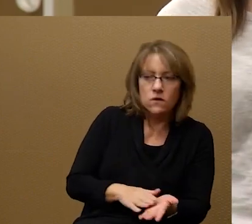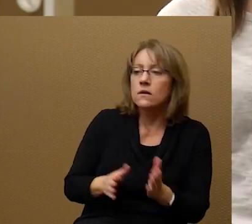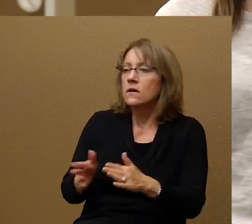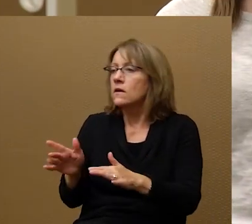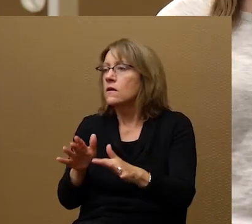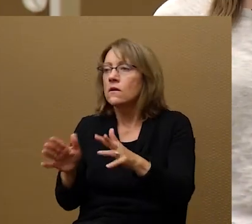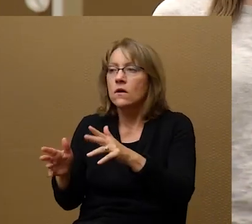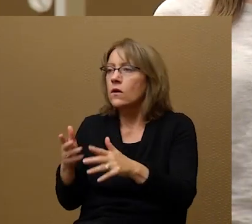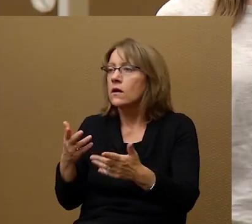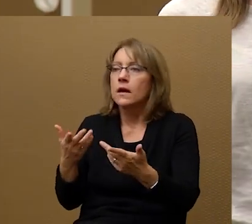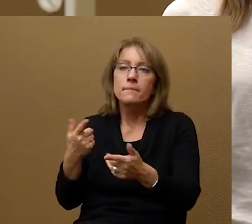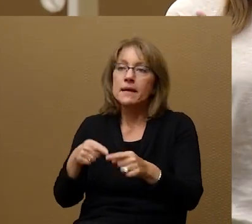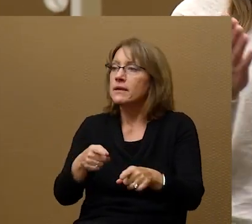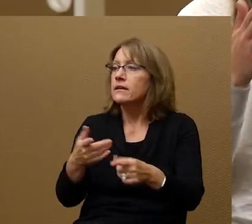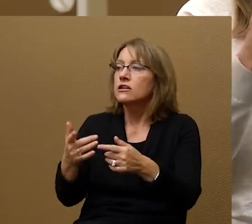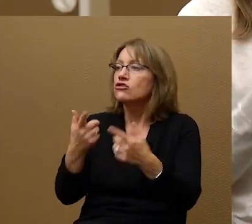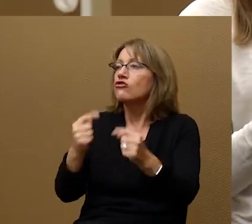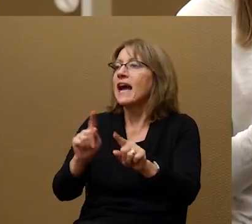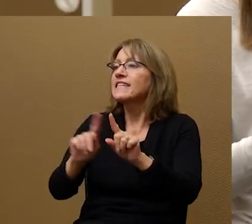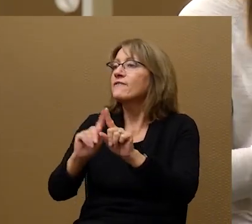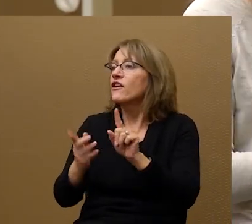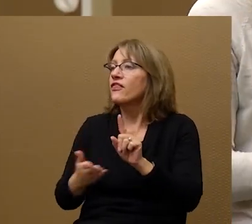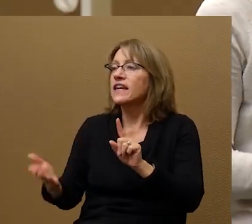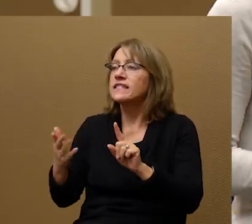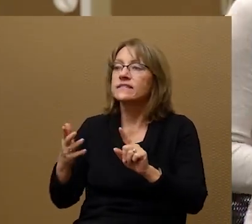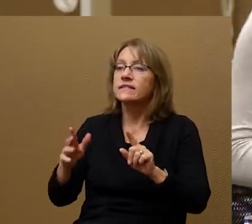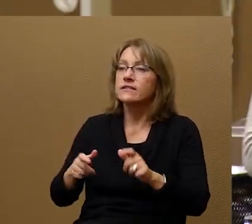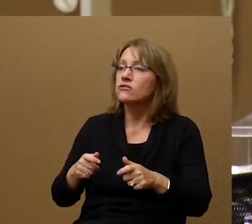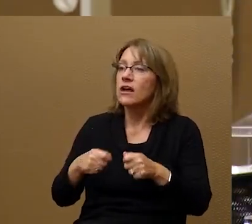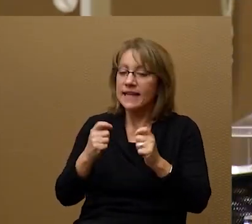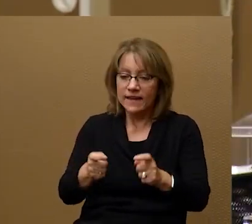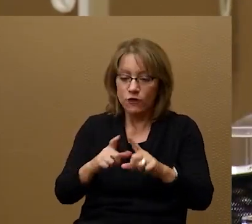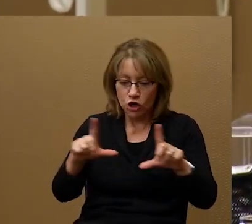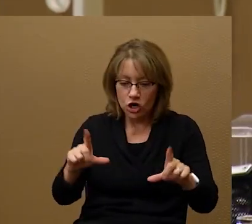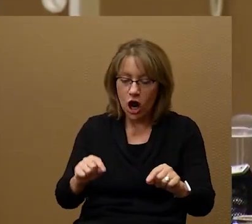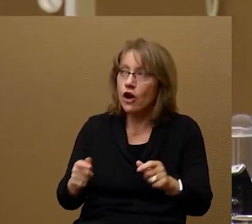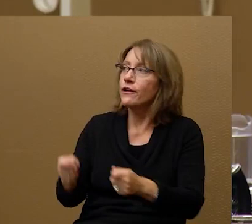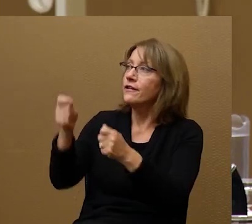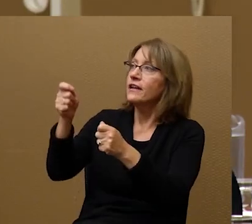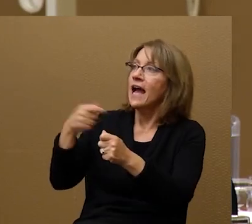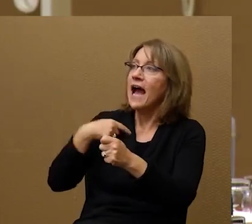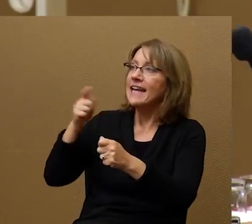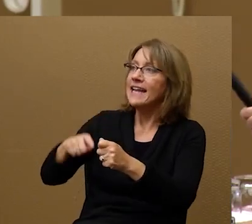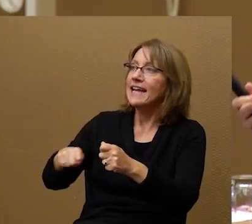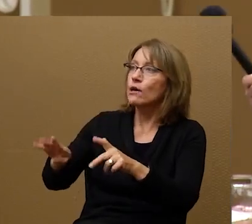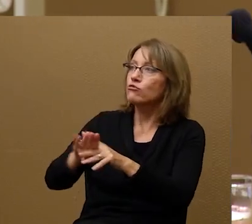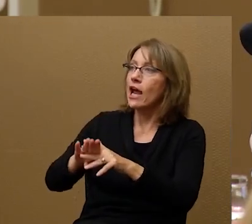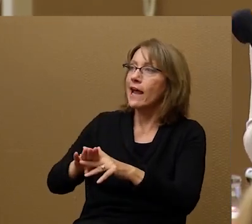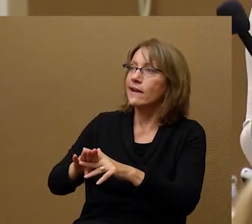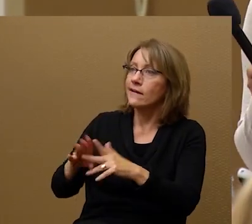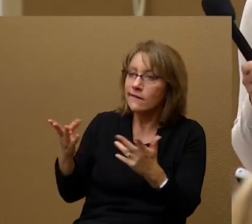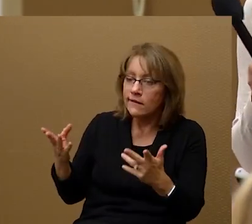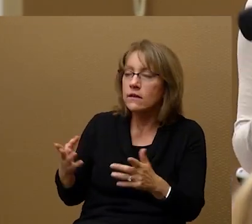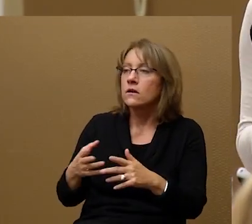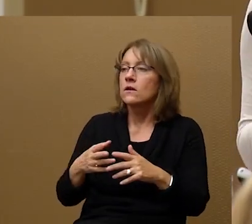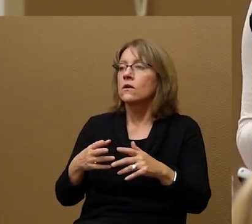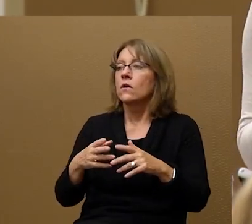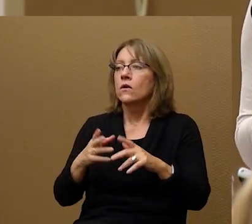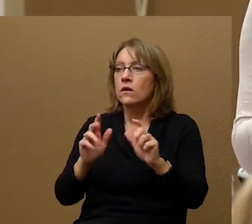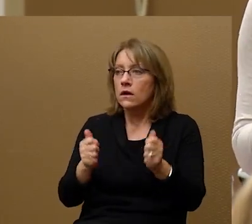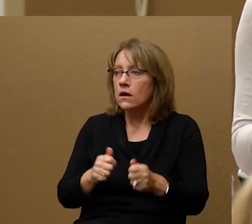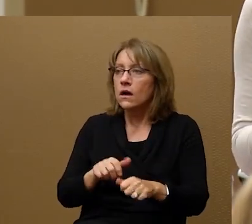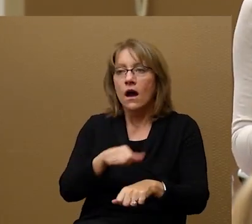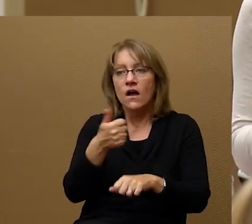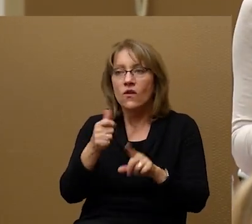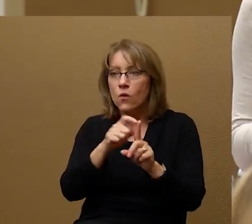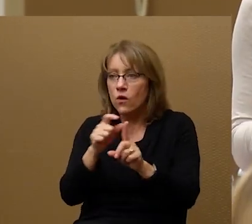I need a break card, or to shape up behavior from saying inappropriate language. Are there other words that